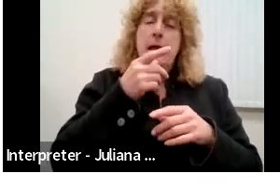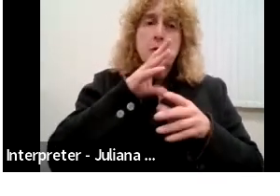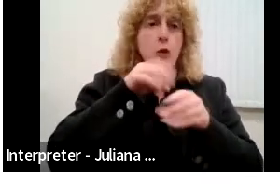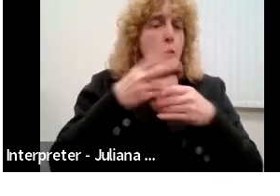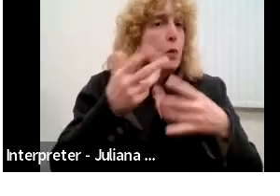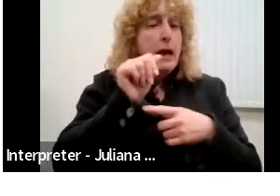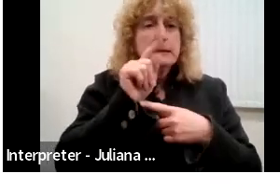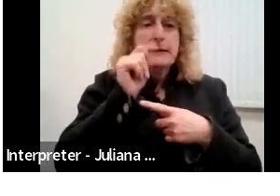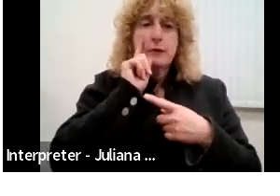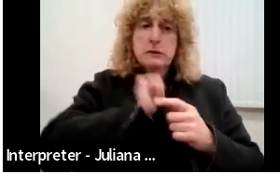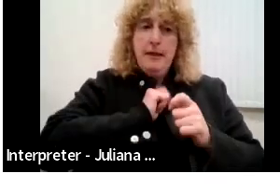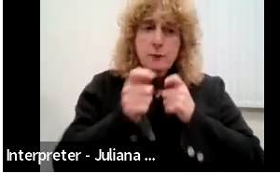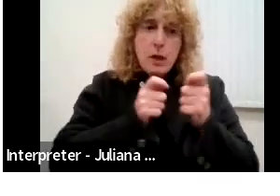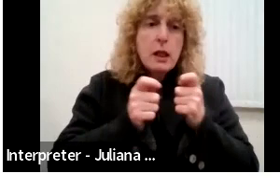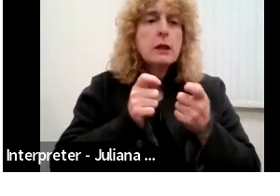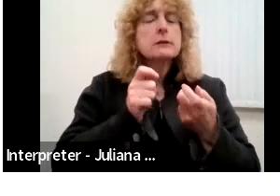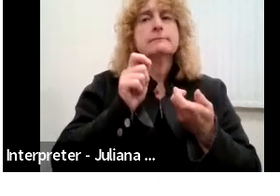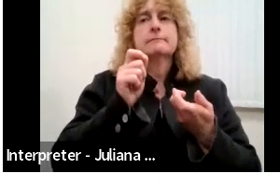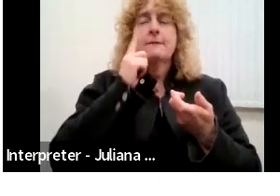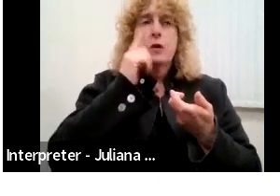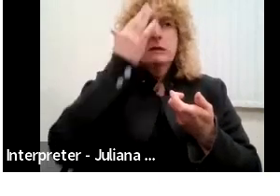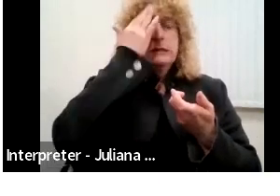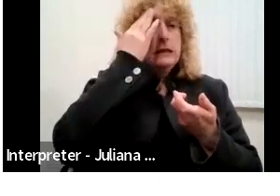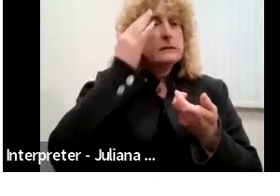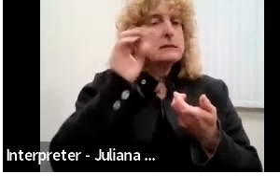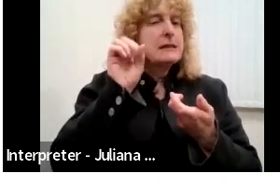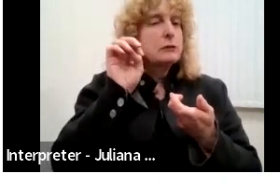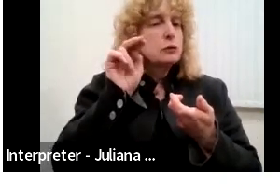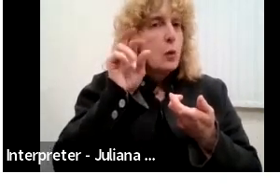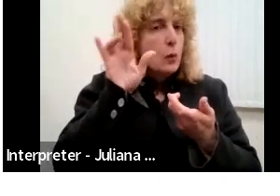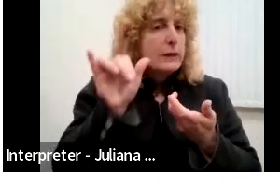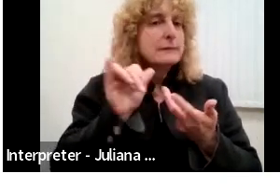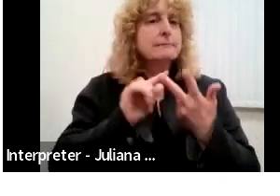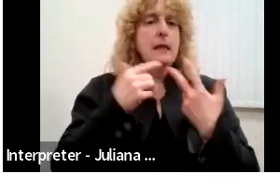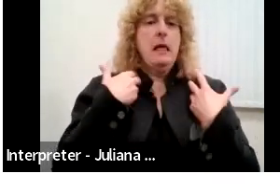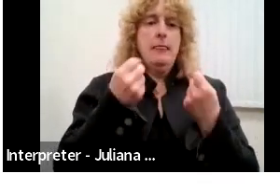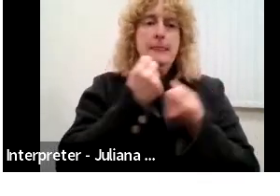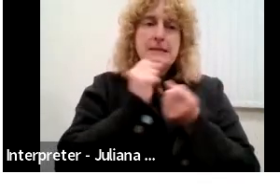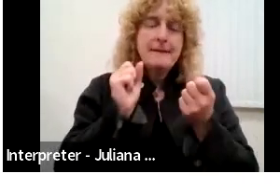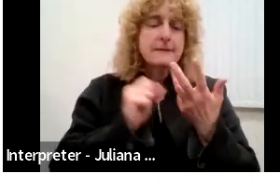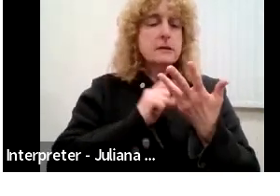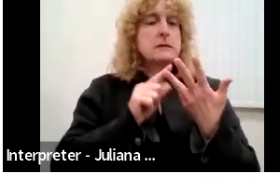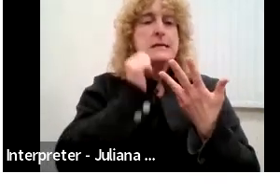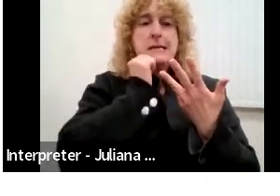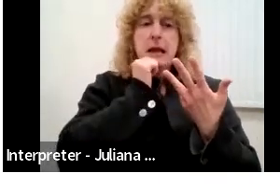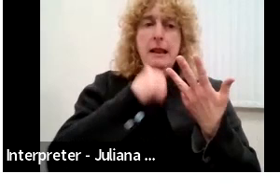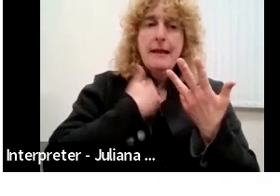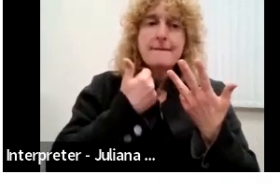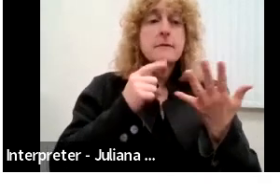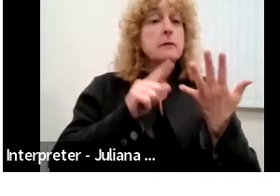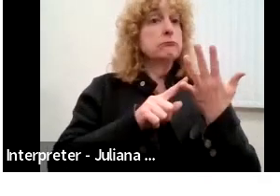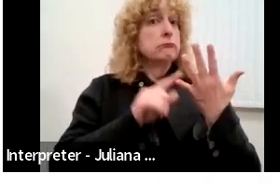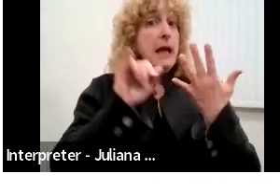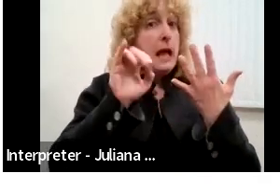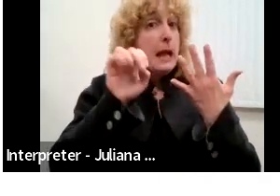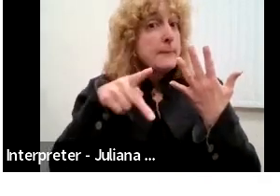health and safety, daily living, and also we'll go over AT that can be used in IEP, so in the classroom